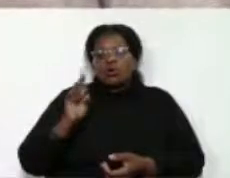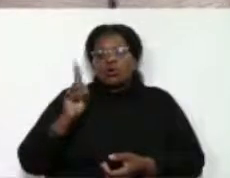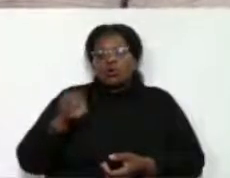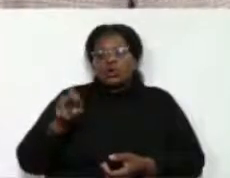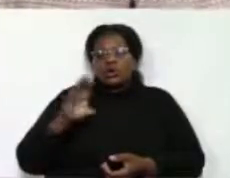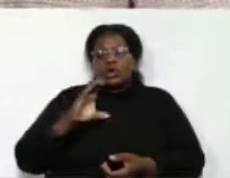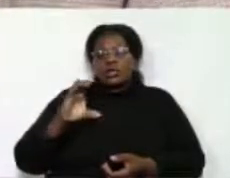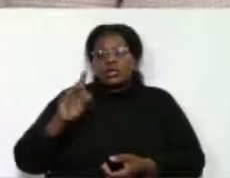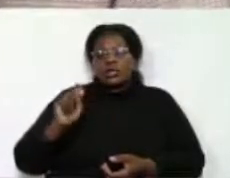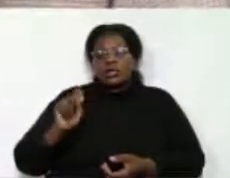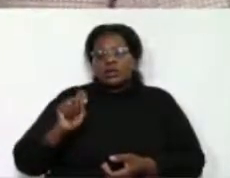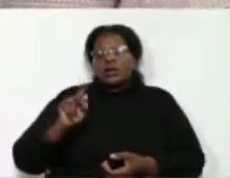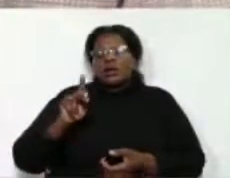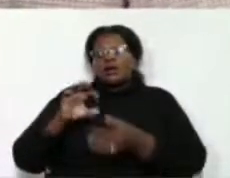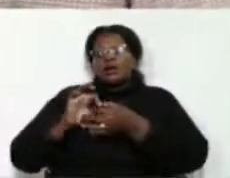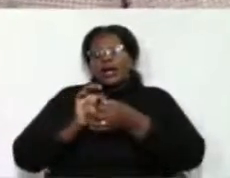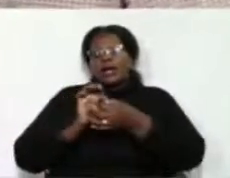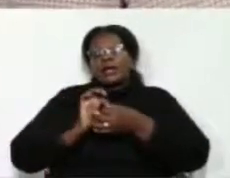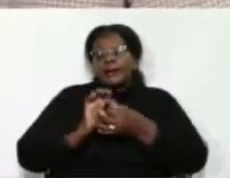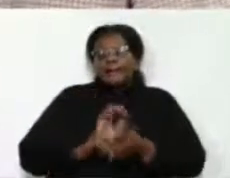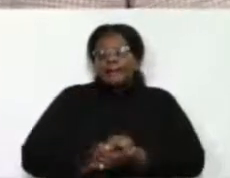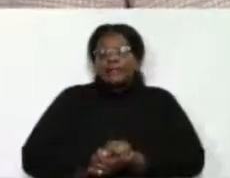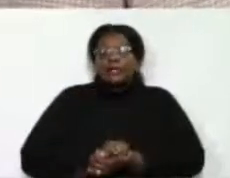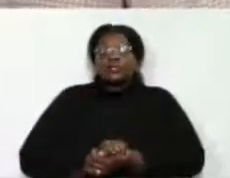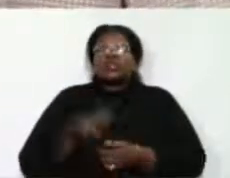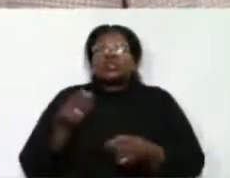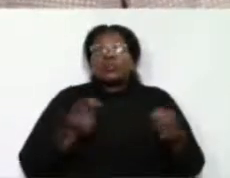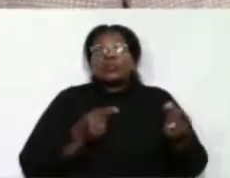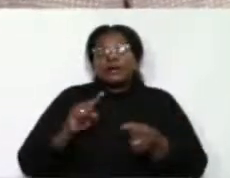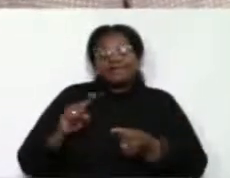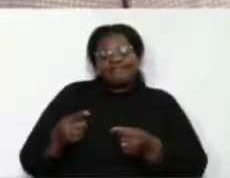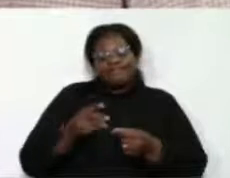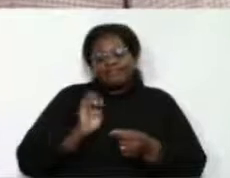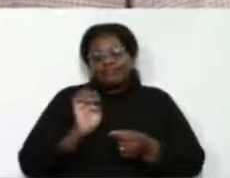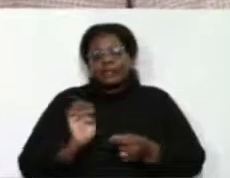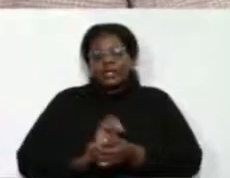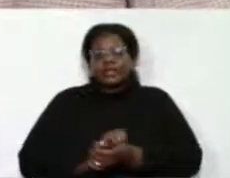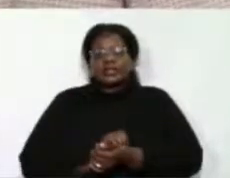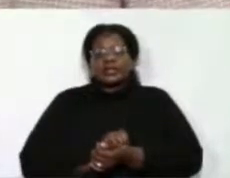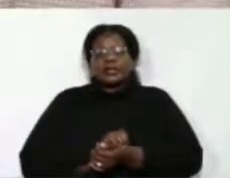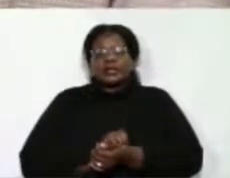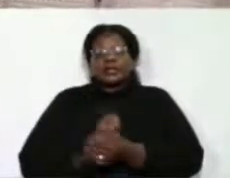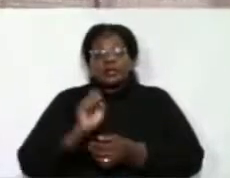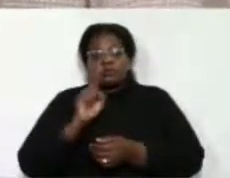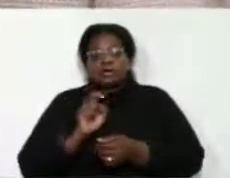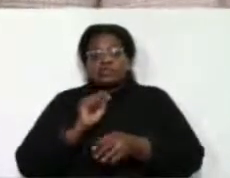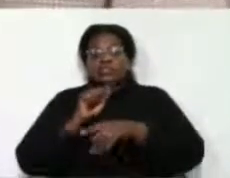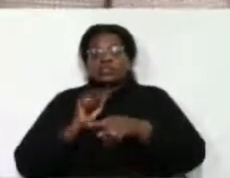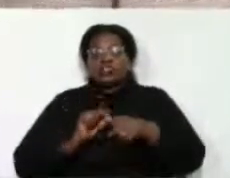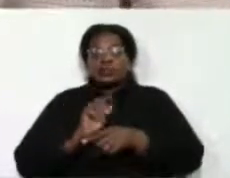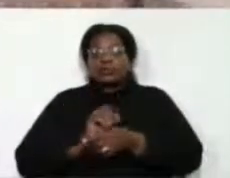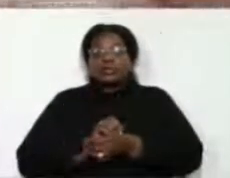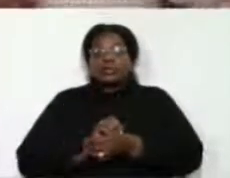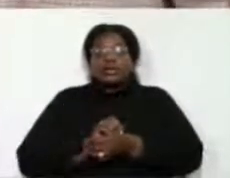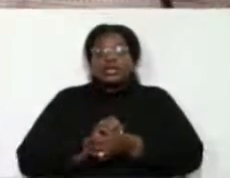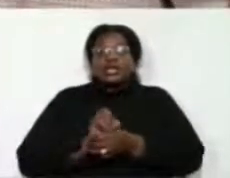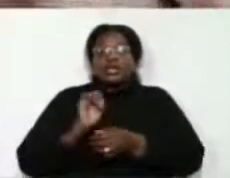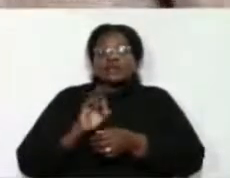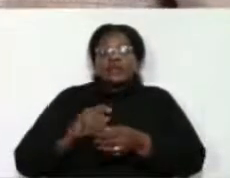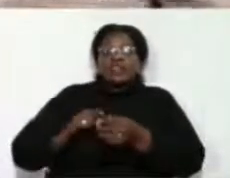and spares. So you're buying spare parts, and then you ask the shop, do you know who can fit it for me? And they